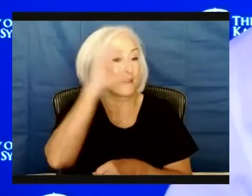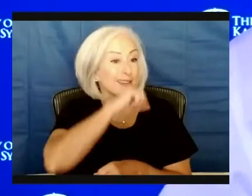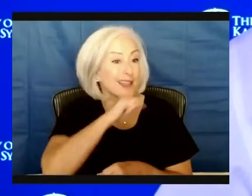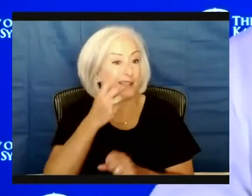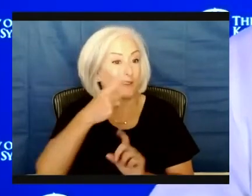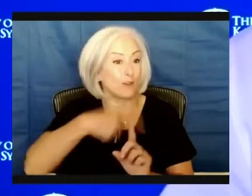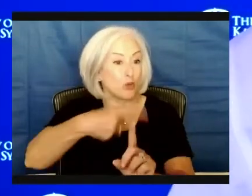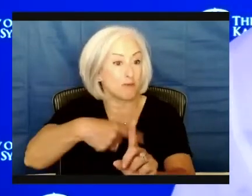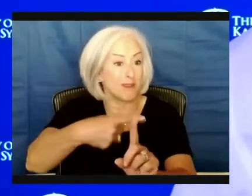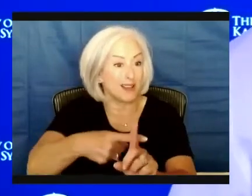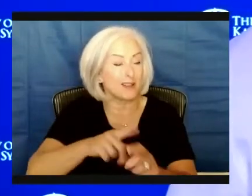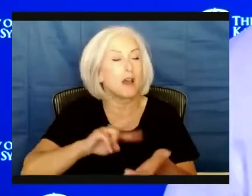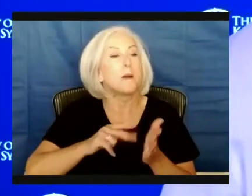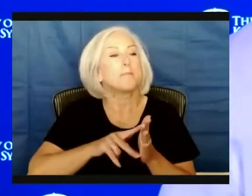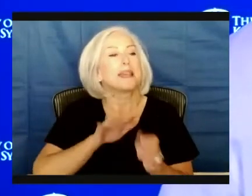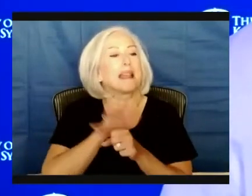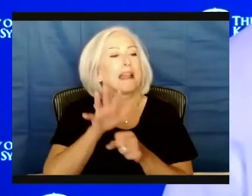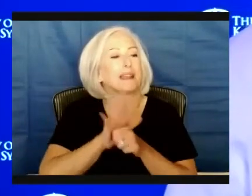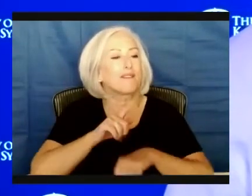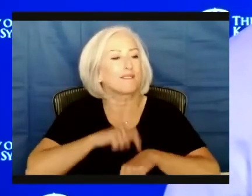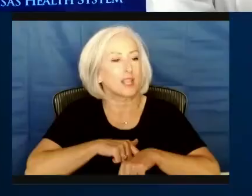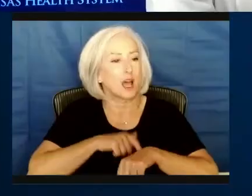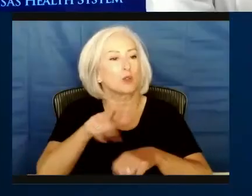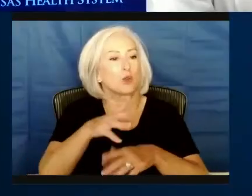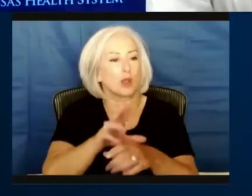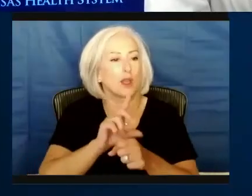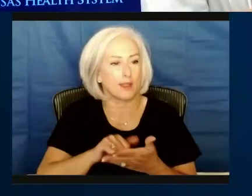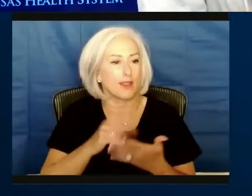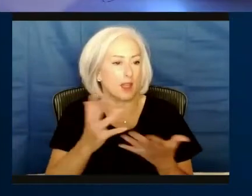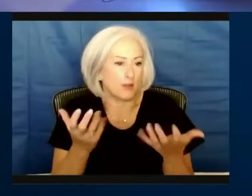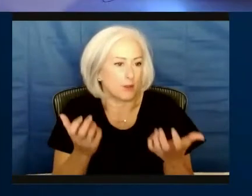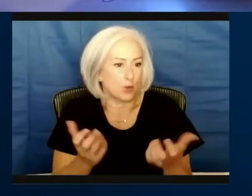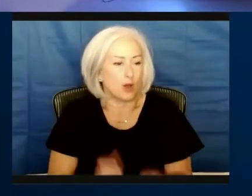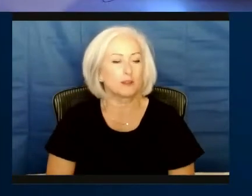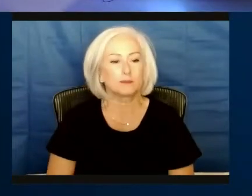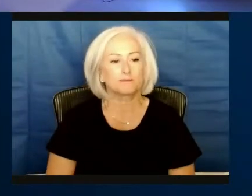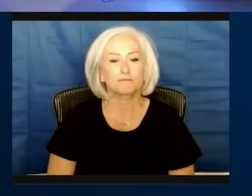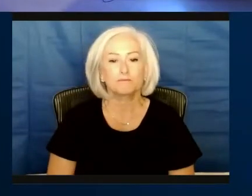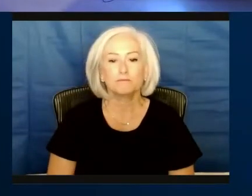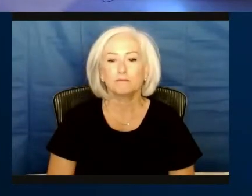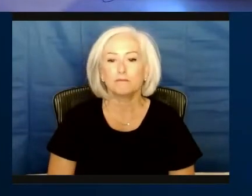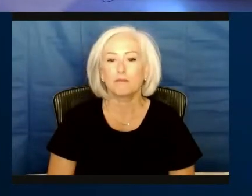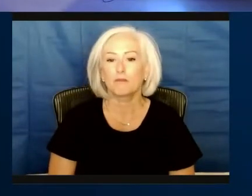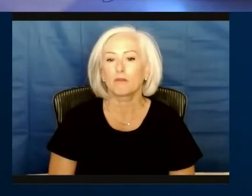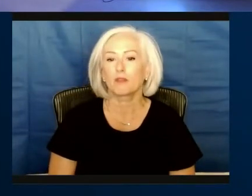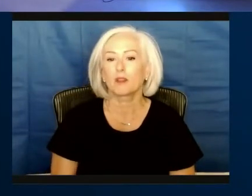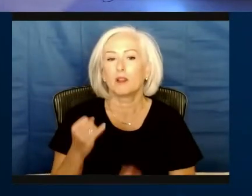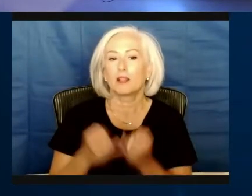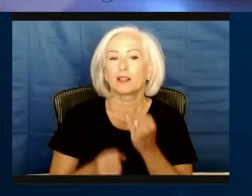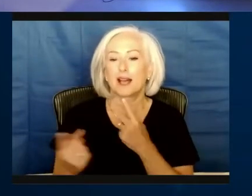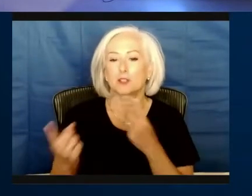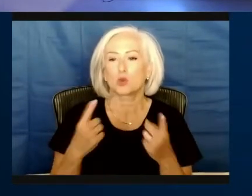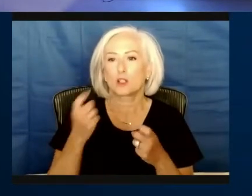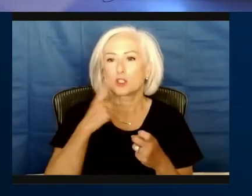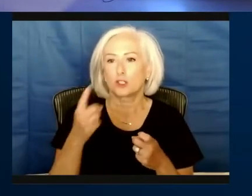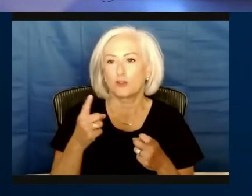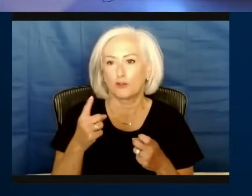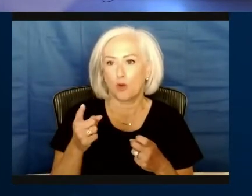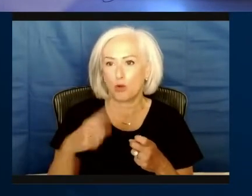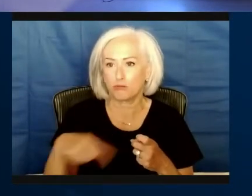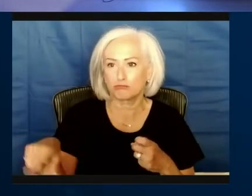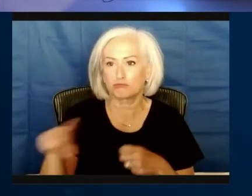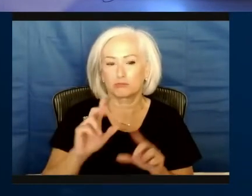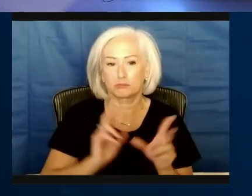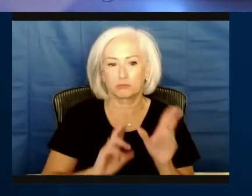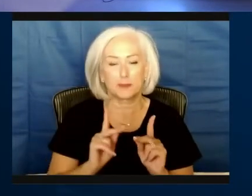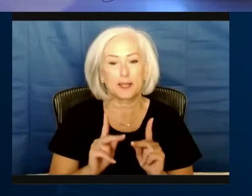has passed where you would be okay to go get that. Yep. Jess, Last question. Last question for our panel, or a couple of folks on our panel. Can you speak to